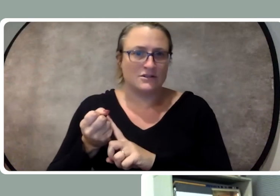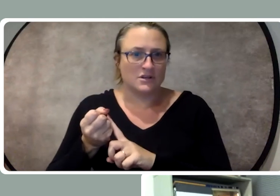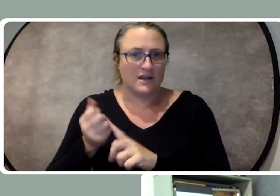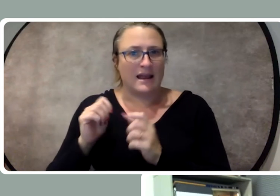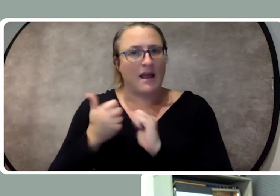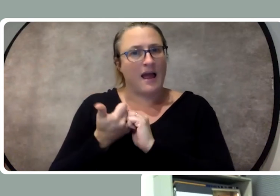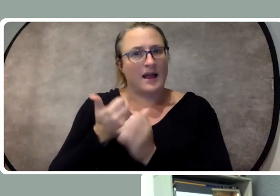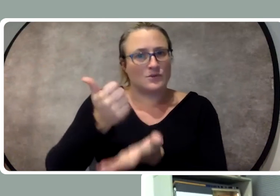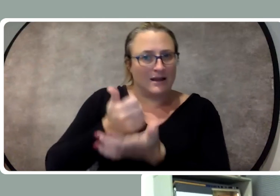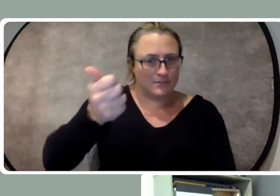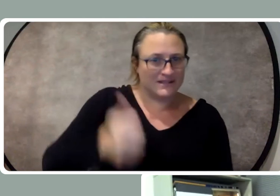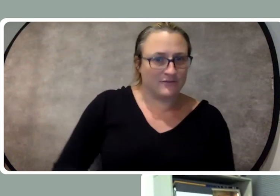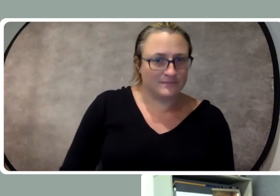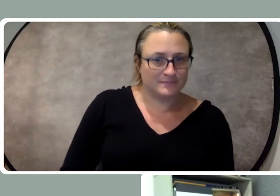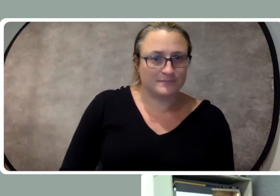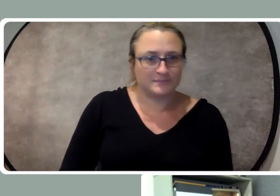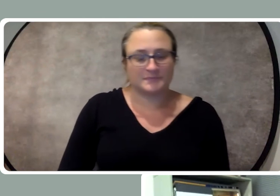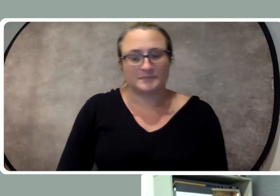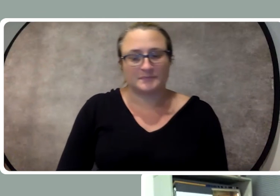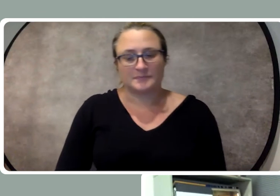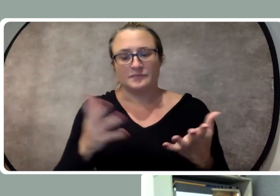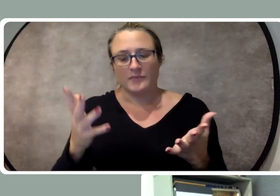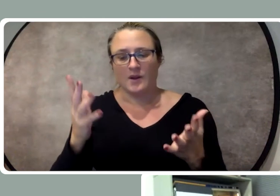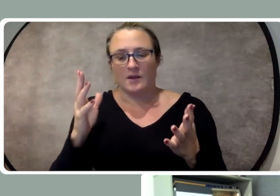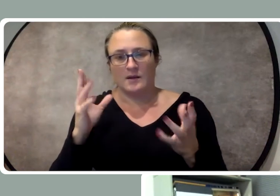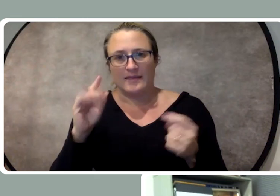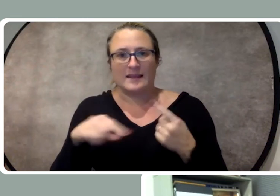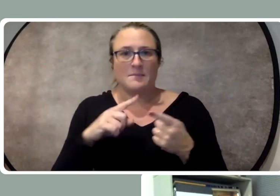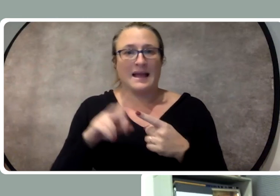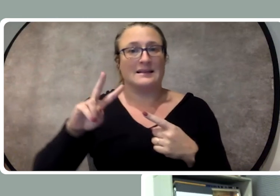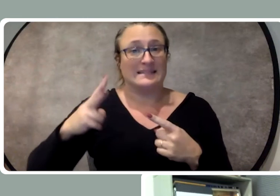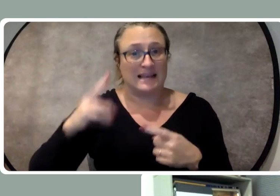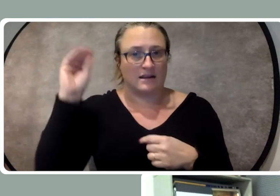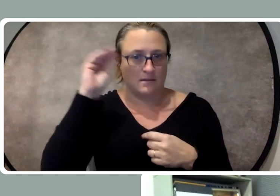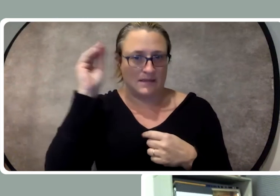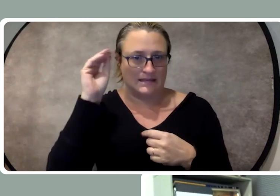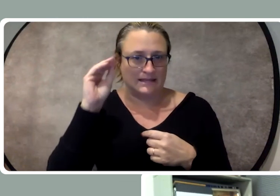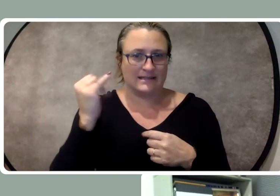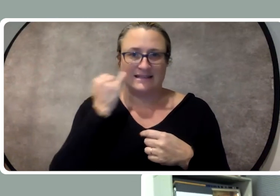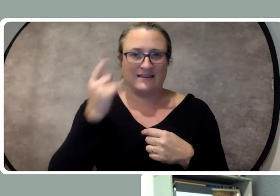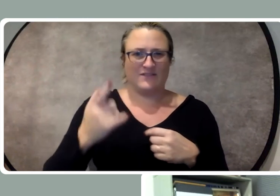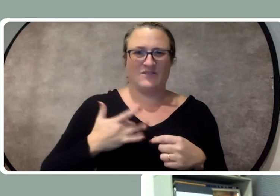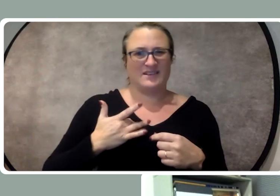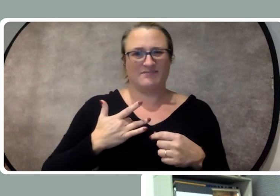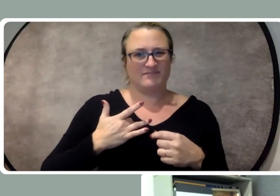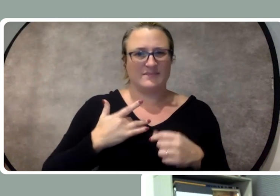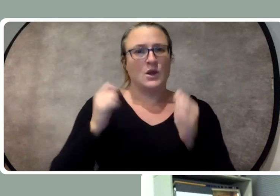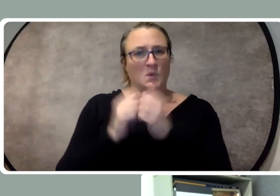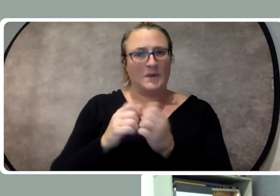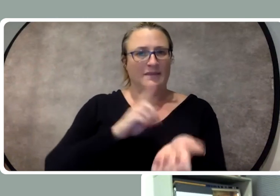help yourself. So think about a second opinion if you don't feel comfortable with the doctor who is treating